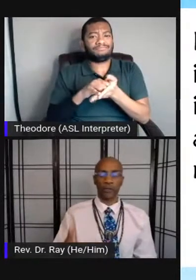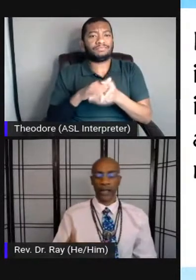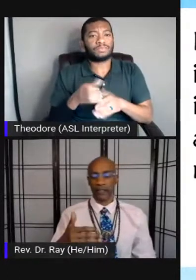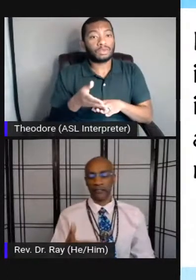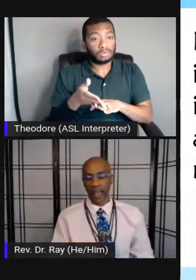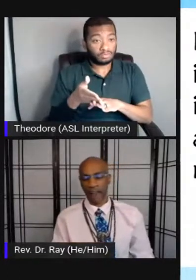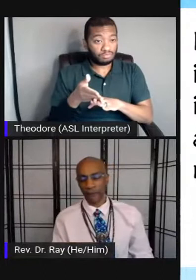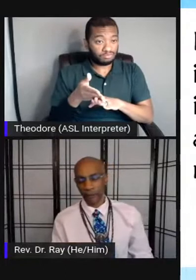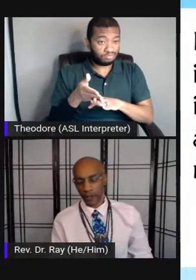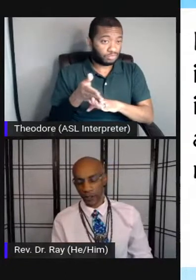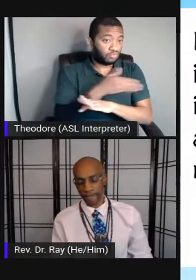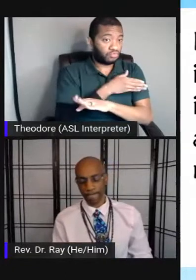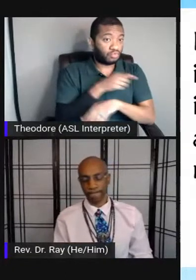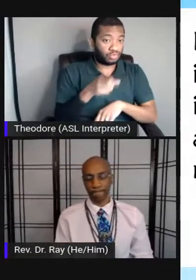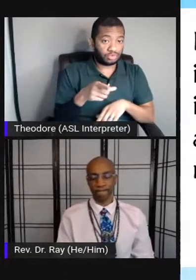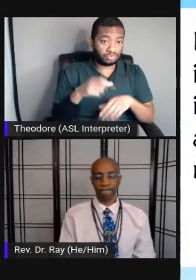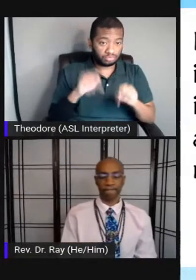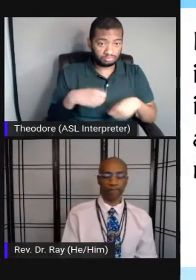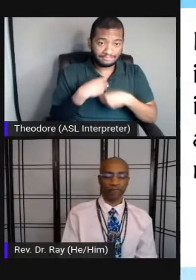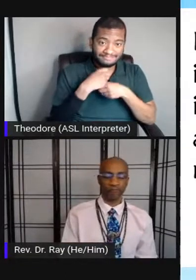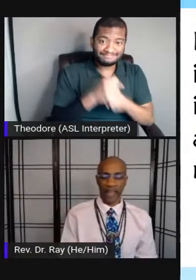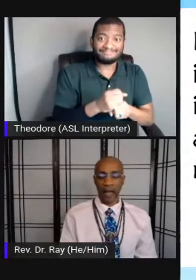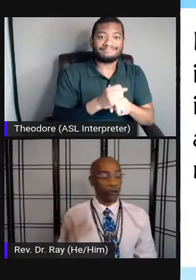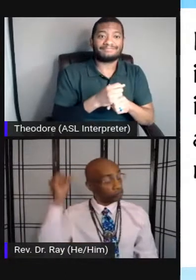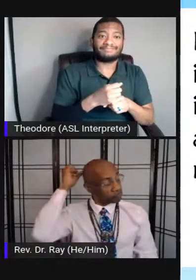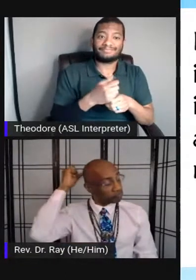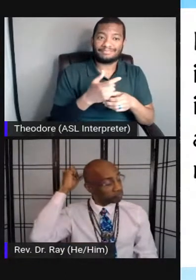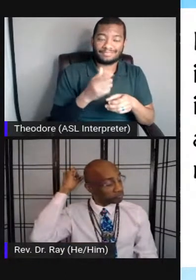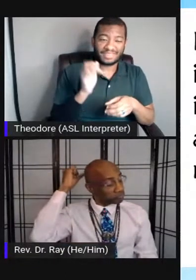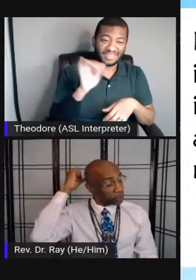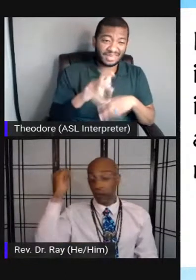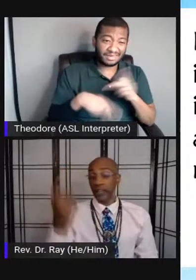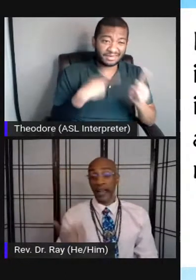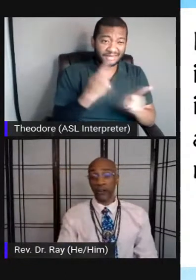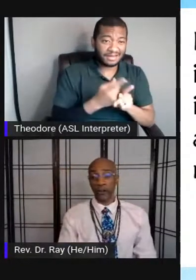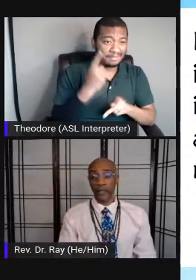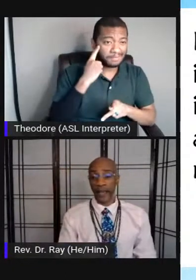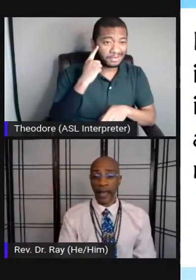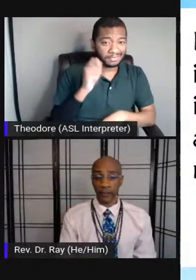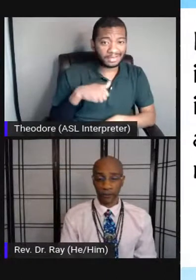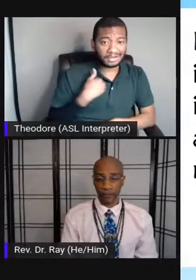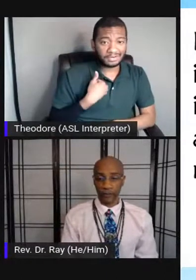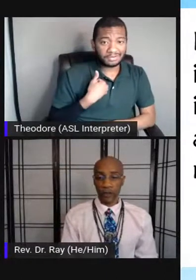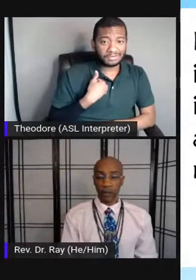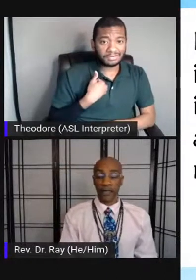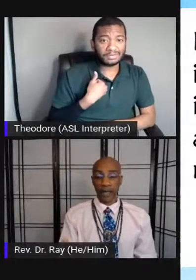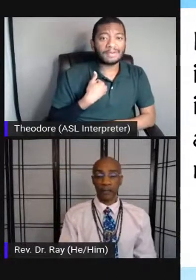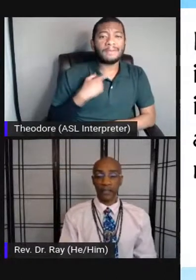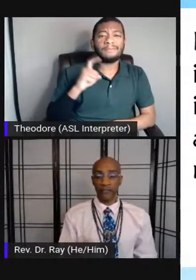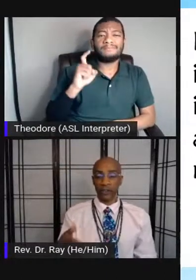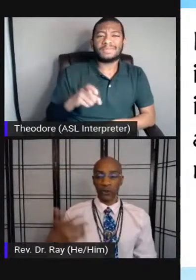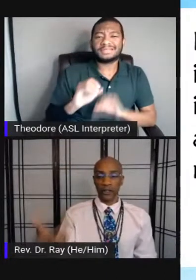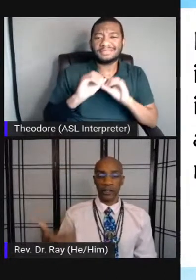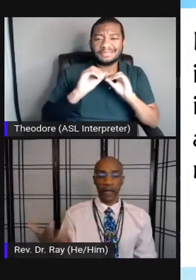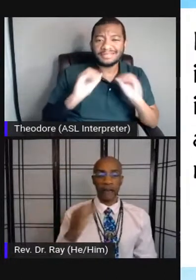our objective affirmation. Now, don't know that I agree with that either, because I